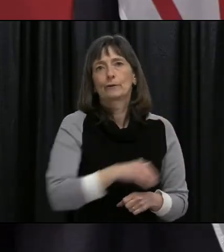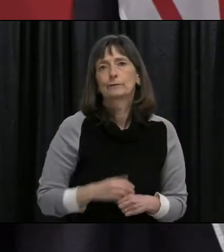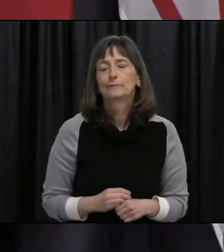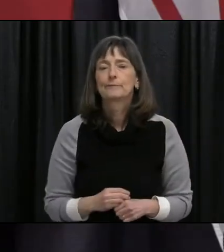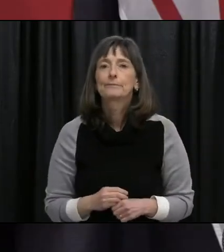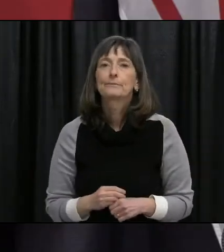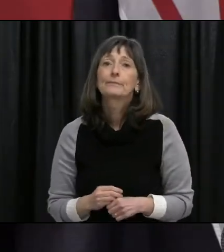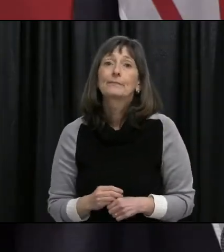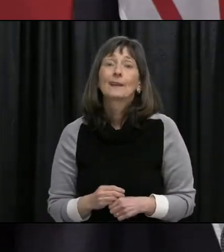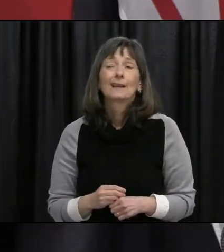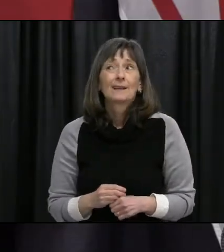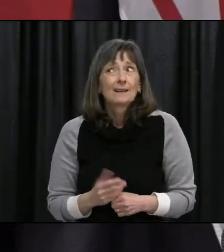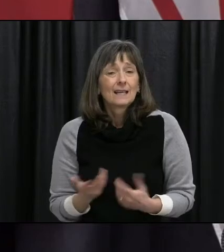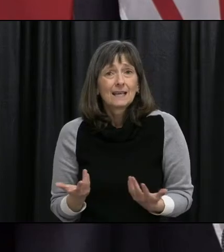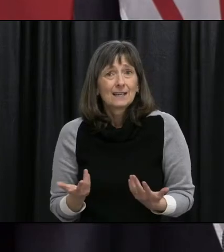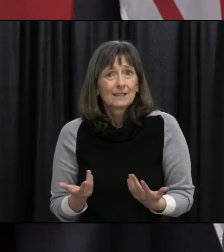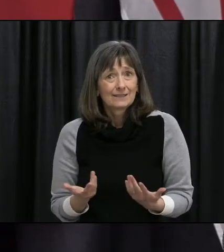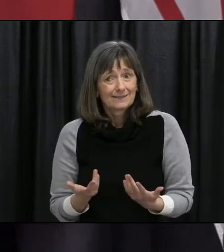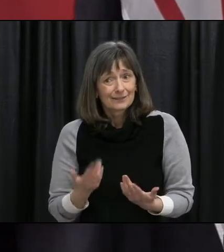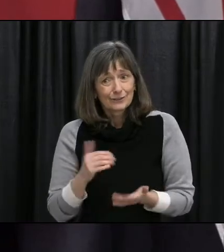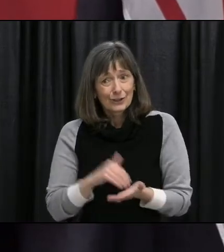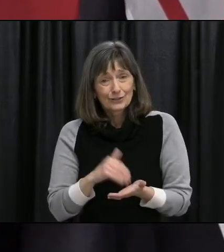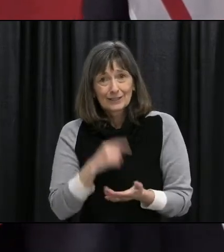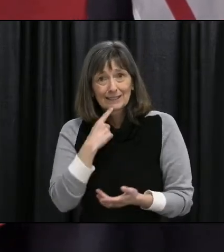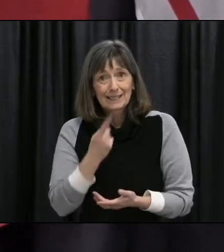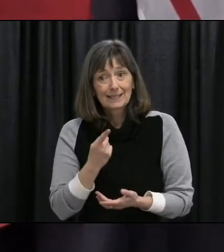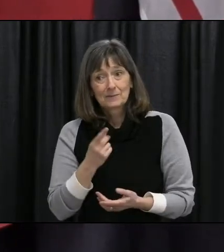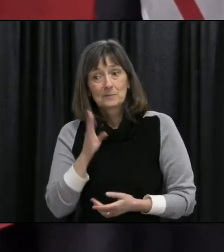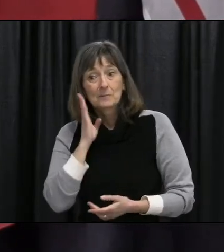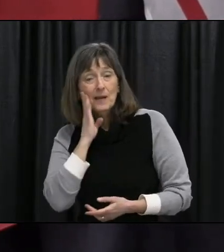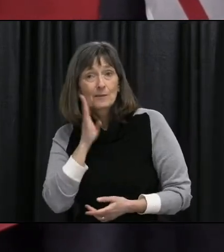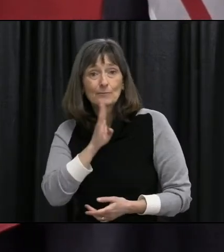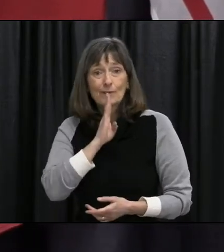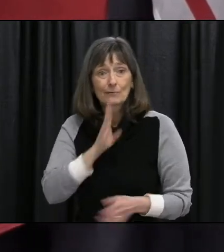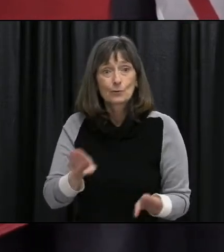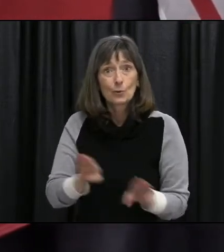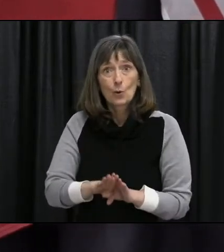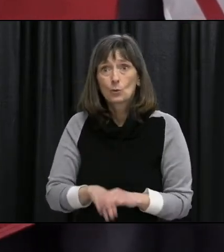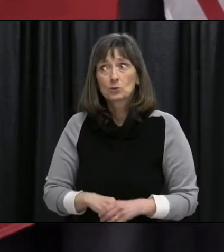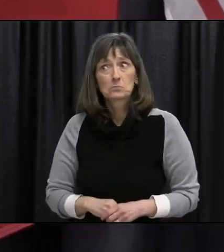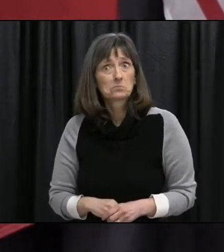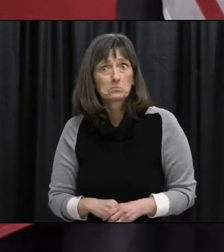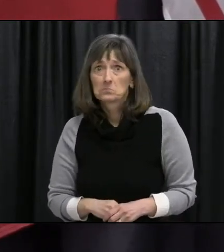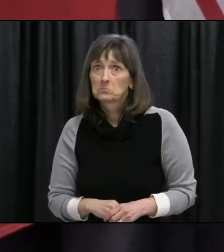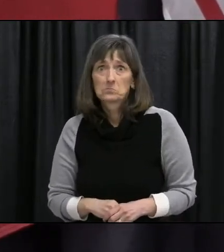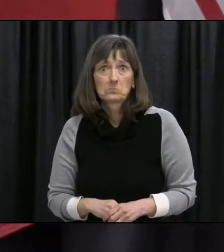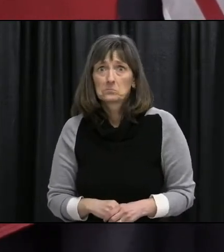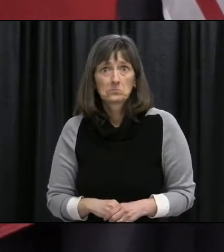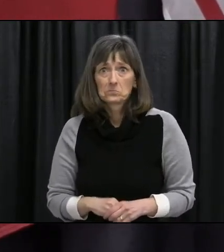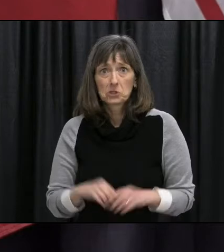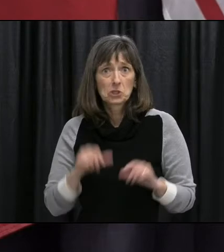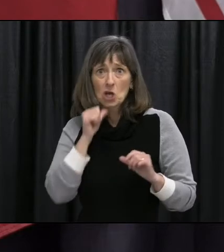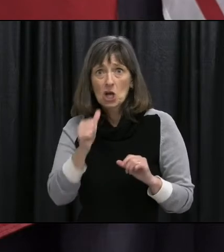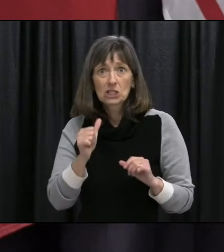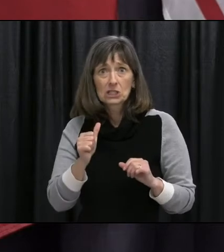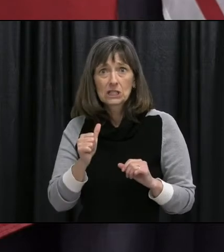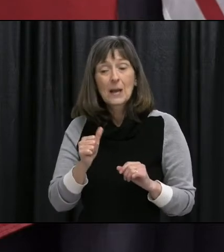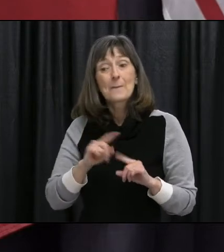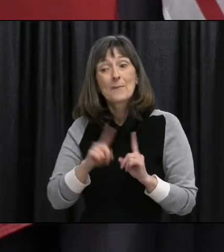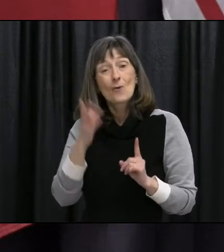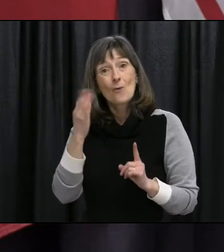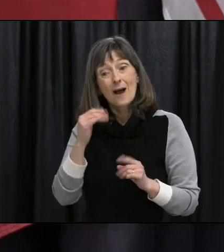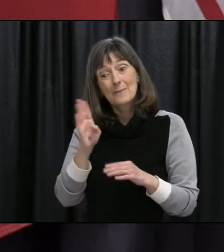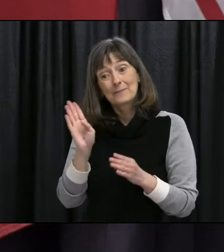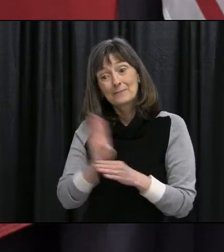and breakfasts, they have not been closed up. This is really about people that have not been moving around because of this virus, which